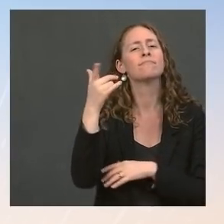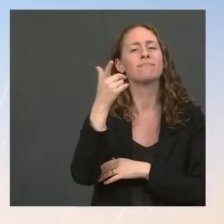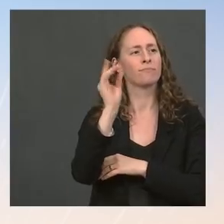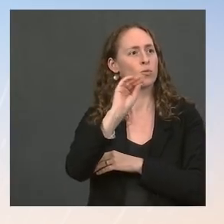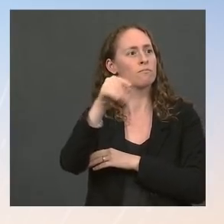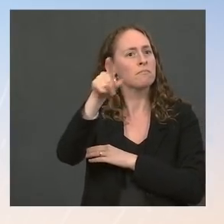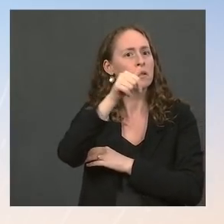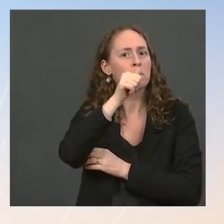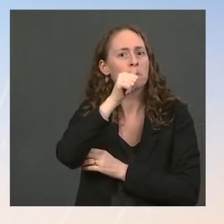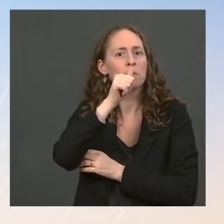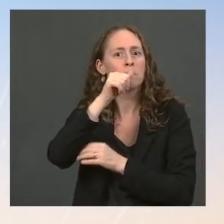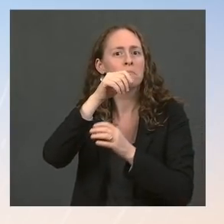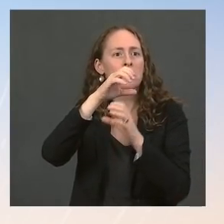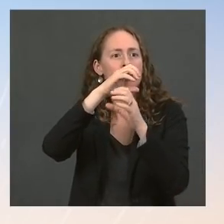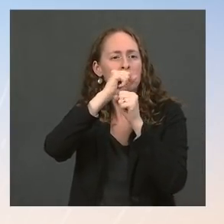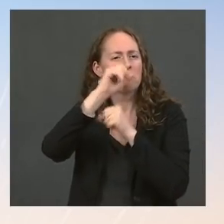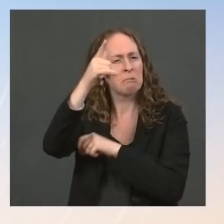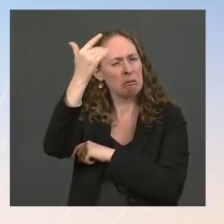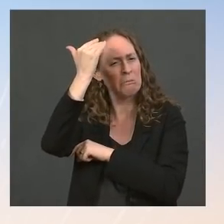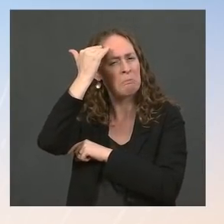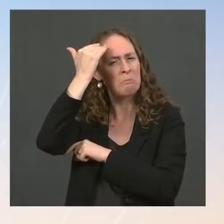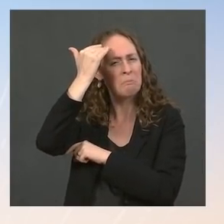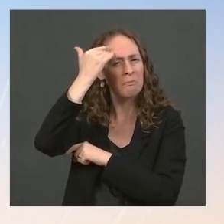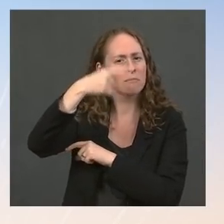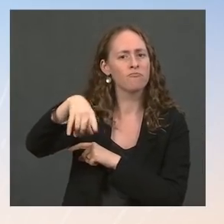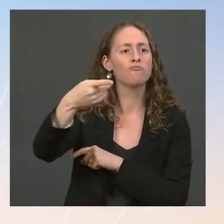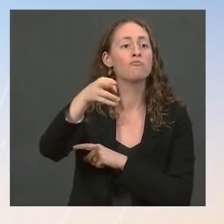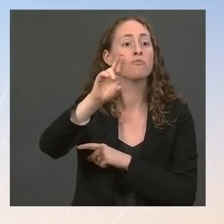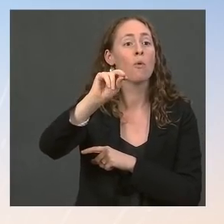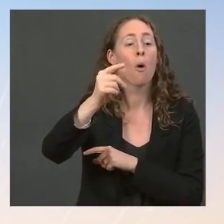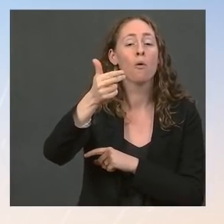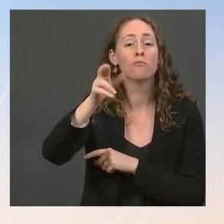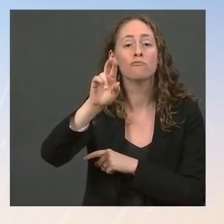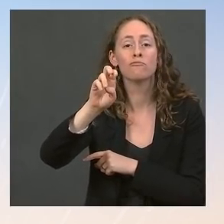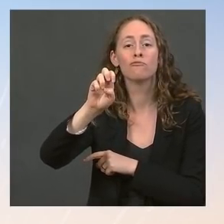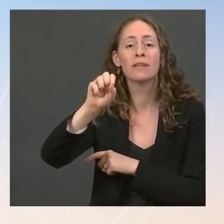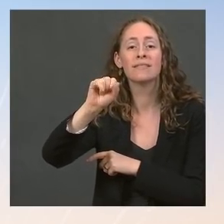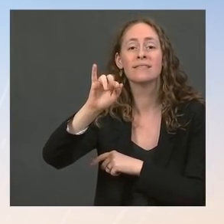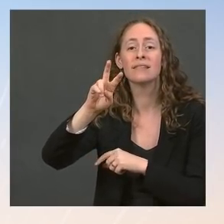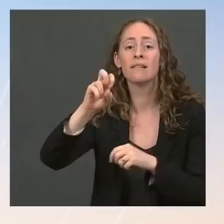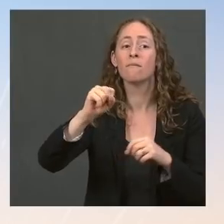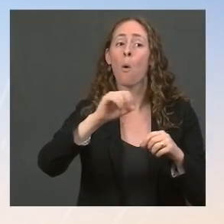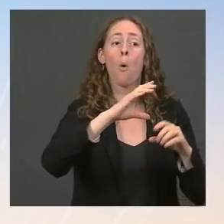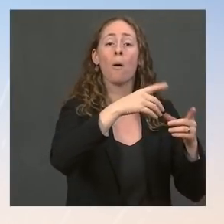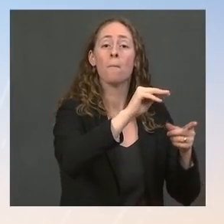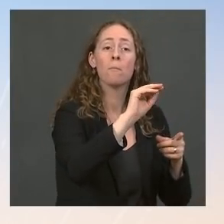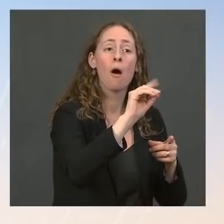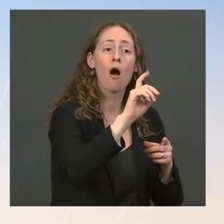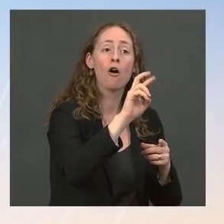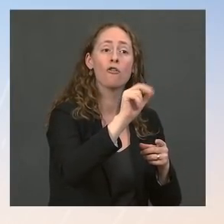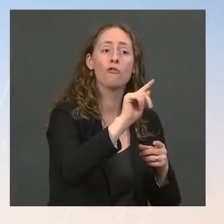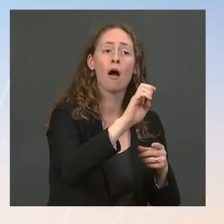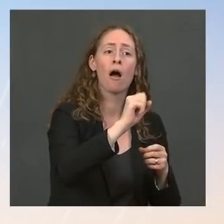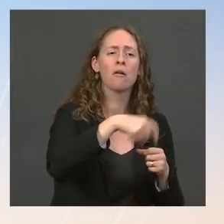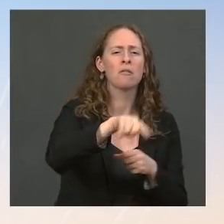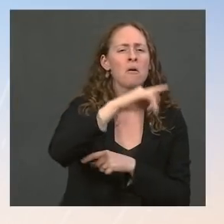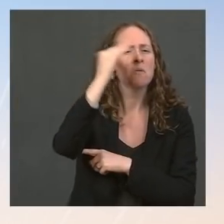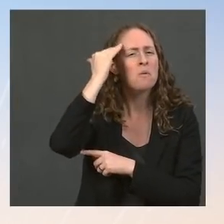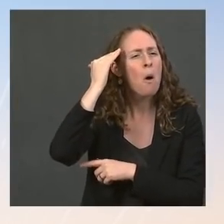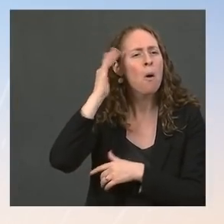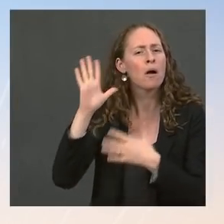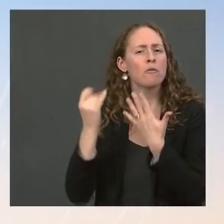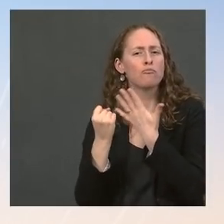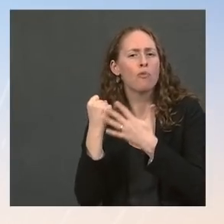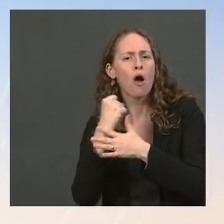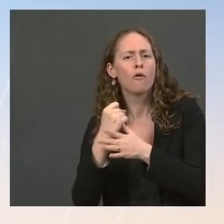they're a member of the Progressive Caucus or more of the Moderate Caucus, what their views are on what their priorities are and that what they feel they need to understand